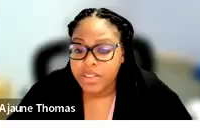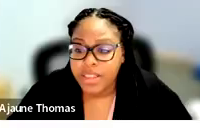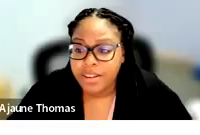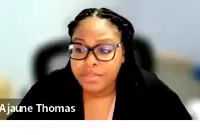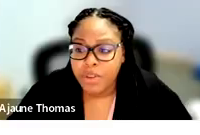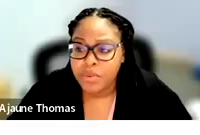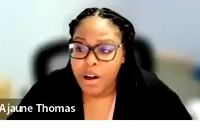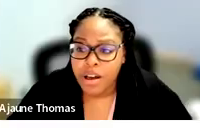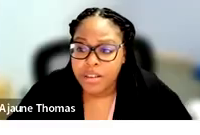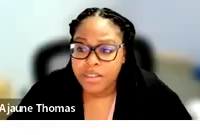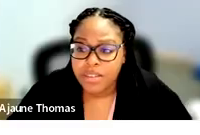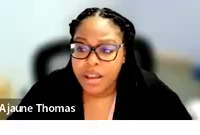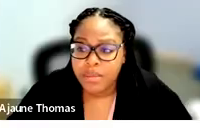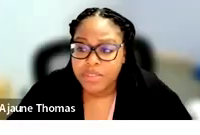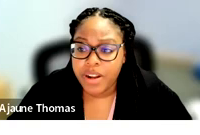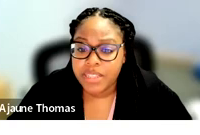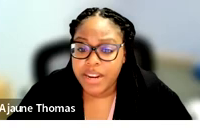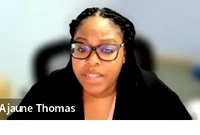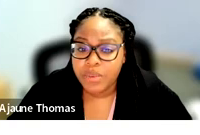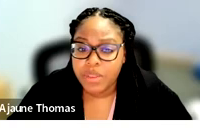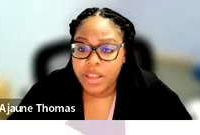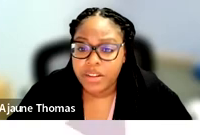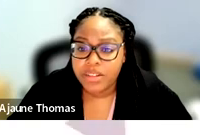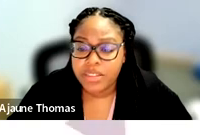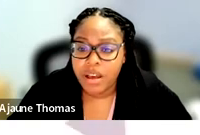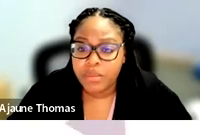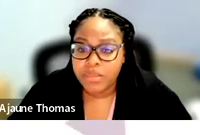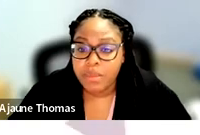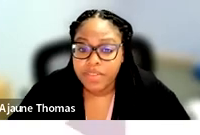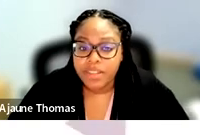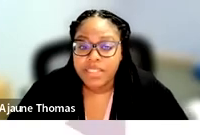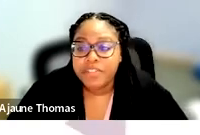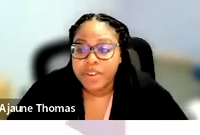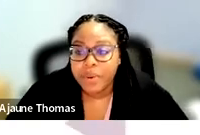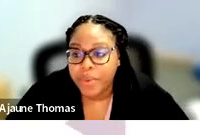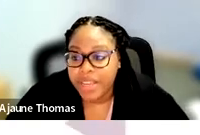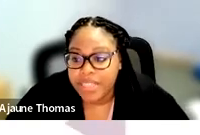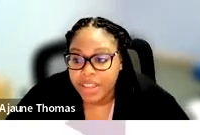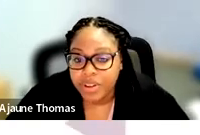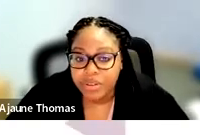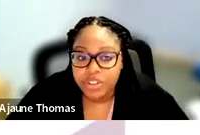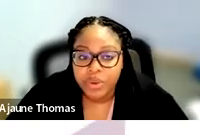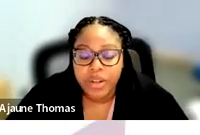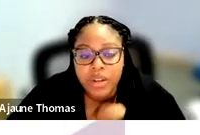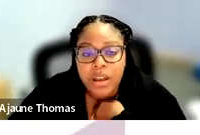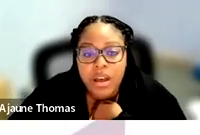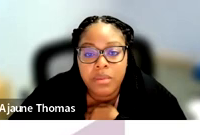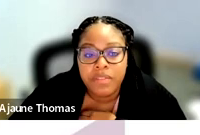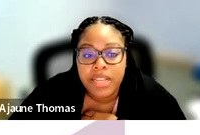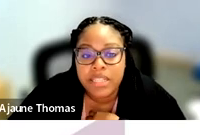So other than phone calls, as far as connecting with others, some of the different ways that you can use